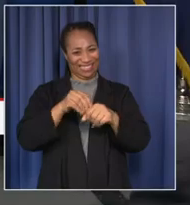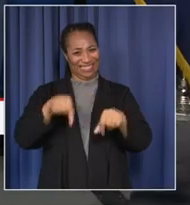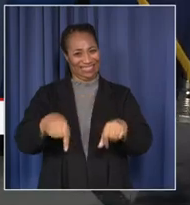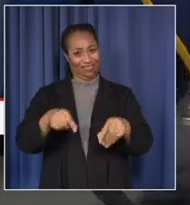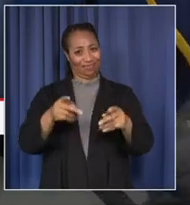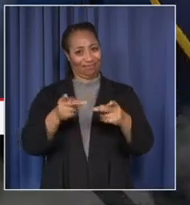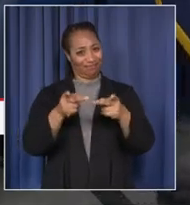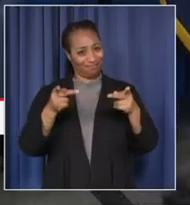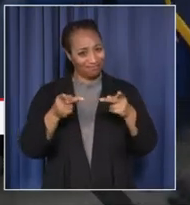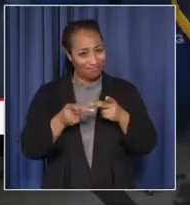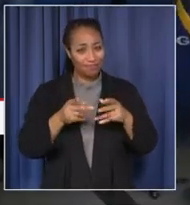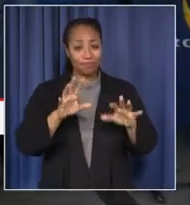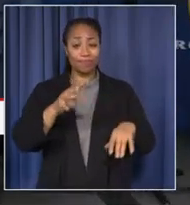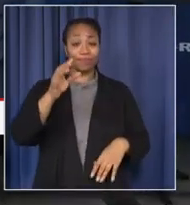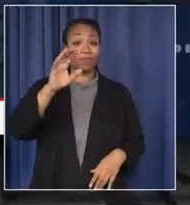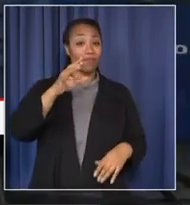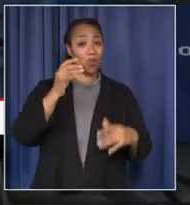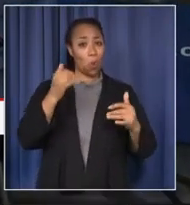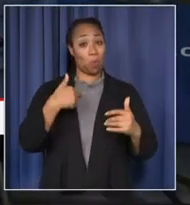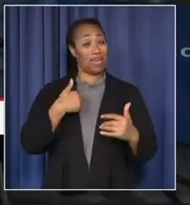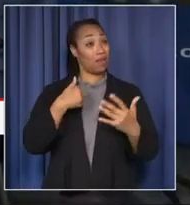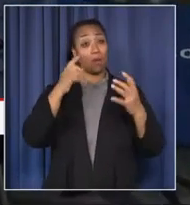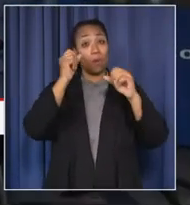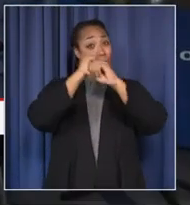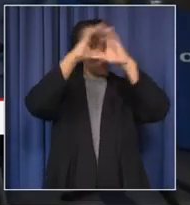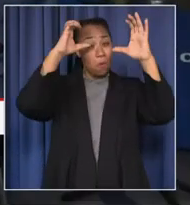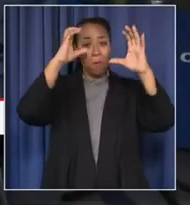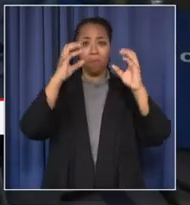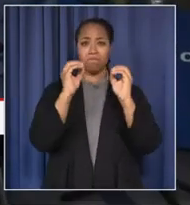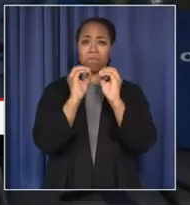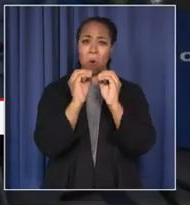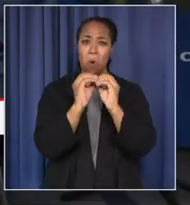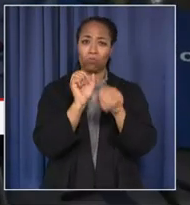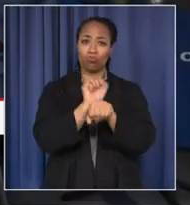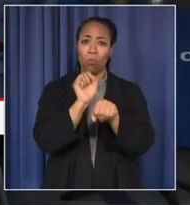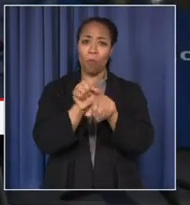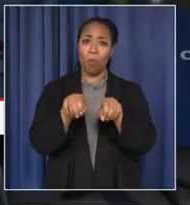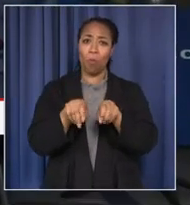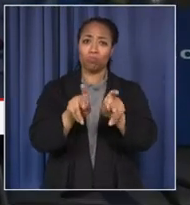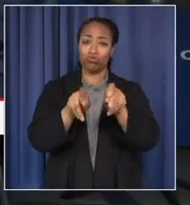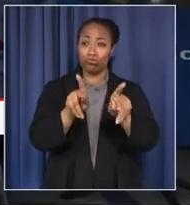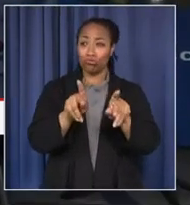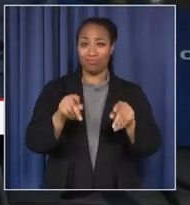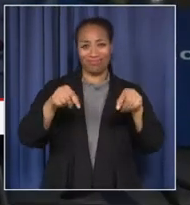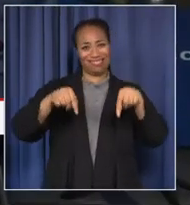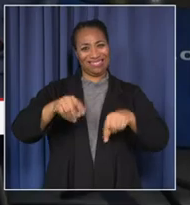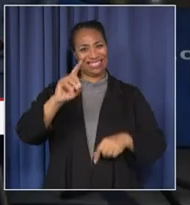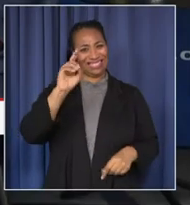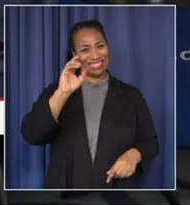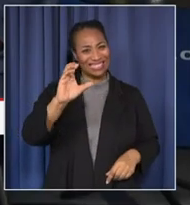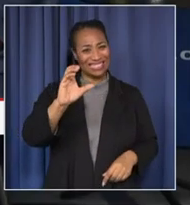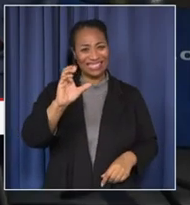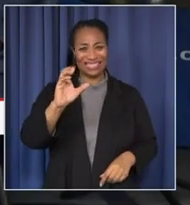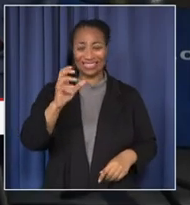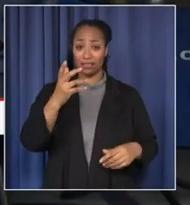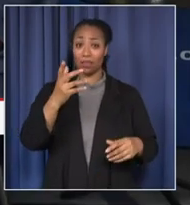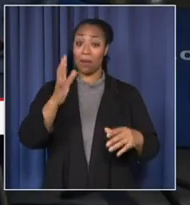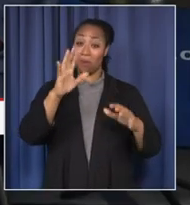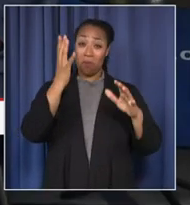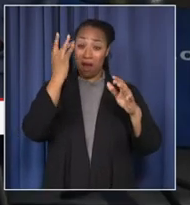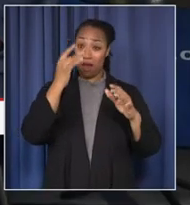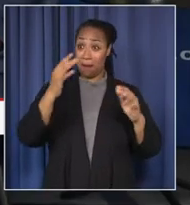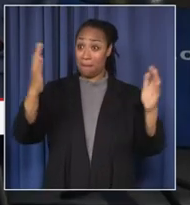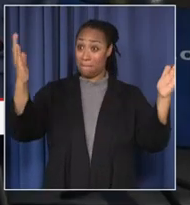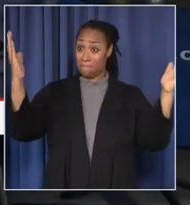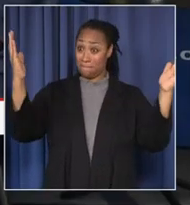activity are best supported. The infrastructure here best supports that work. And that's what we do. When we talk about the federal